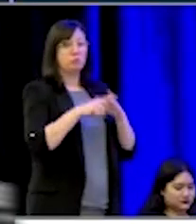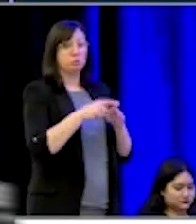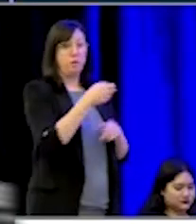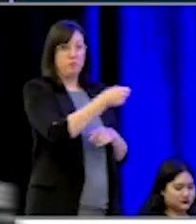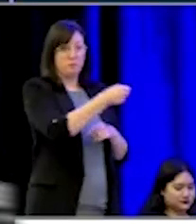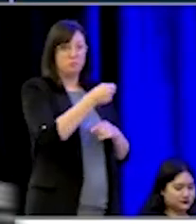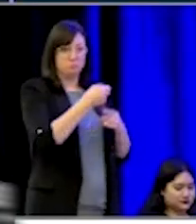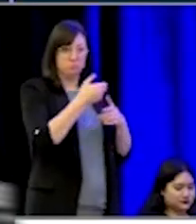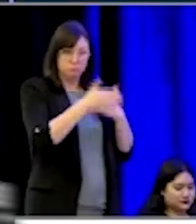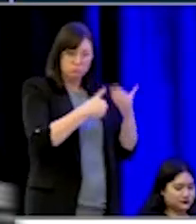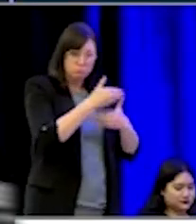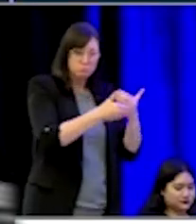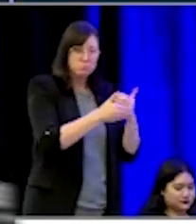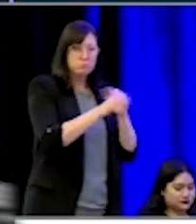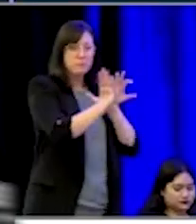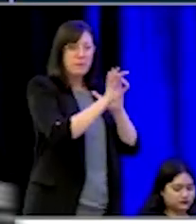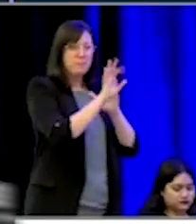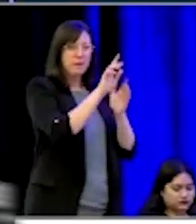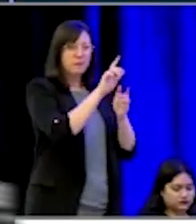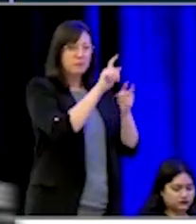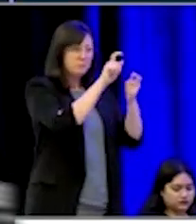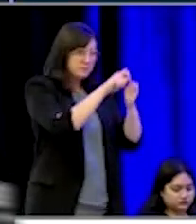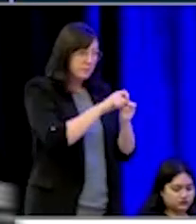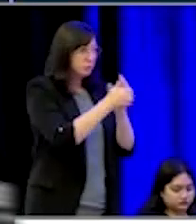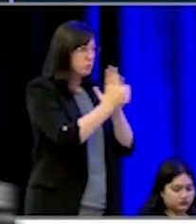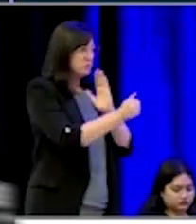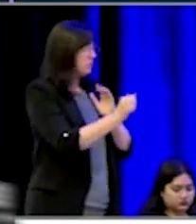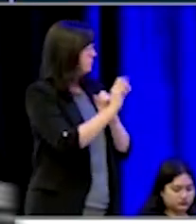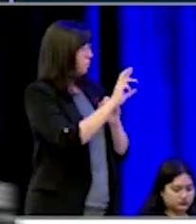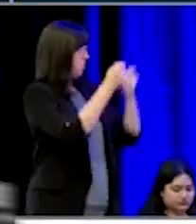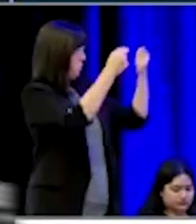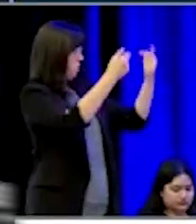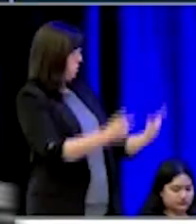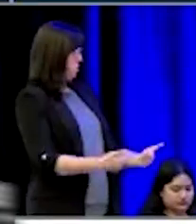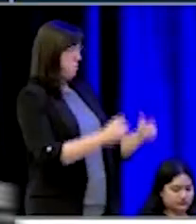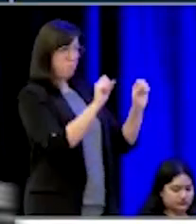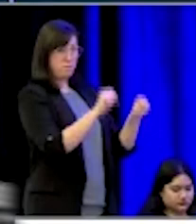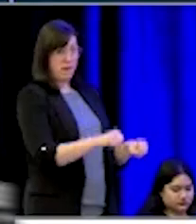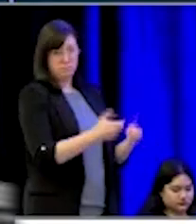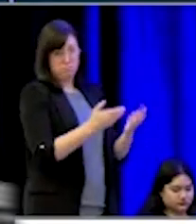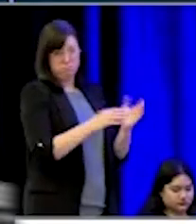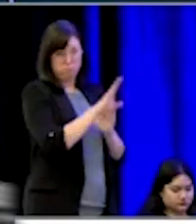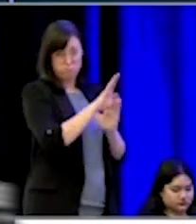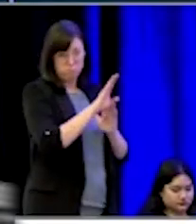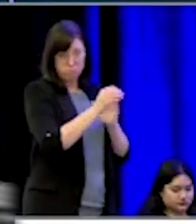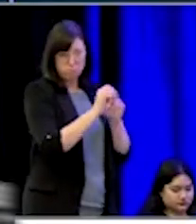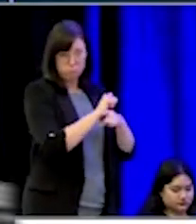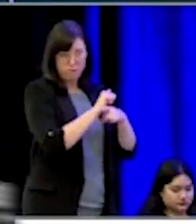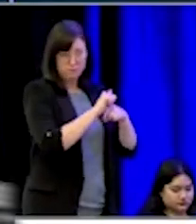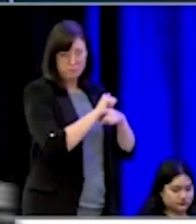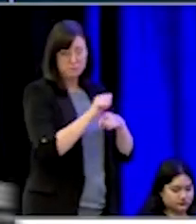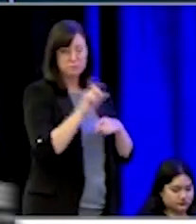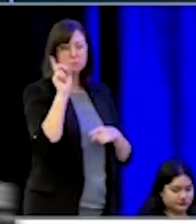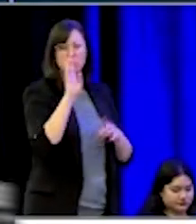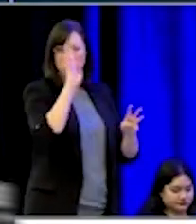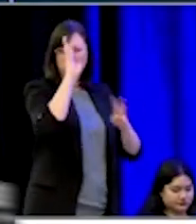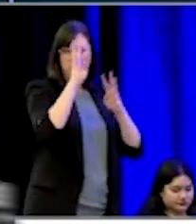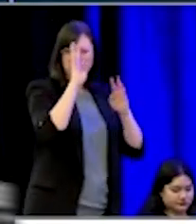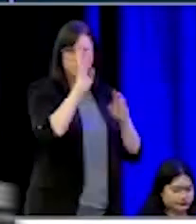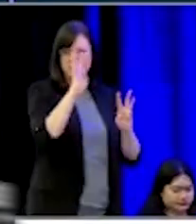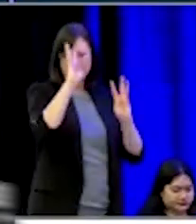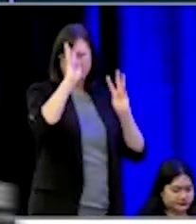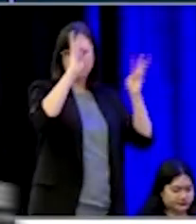select which skills they want to work on, or they can choose all of the skills to develop. Here we can see that creativity and